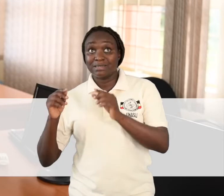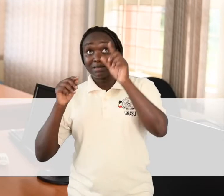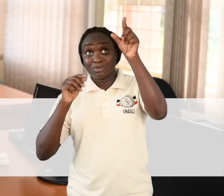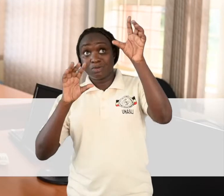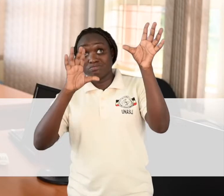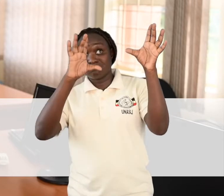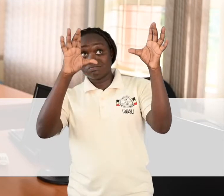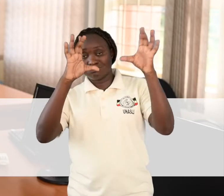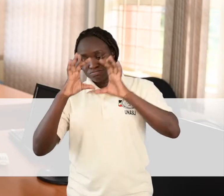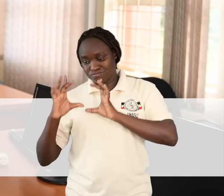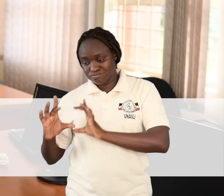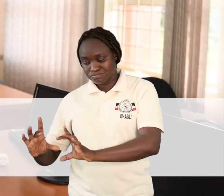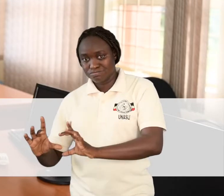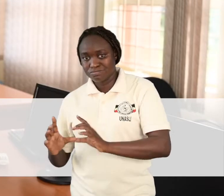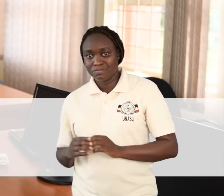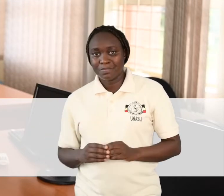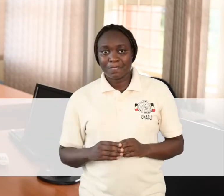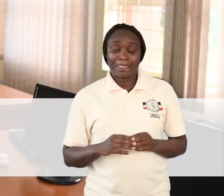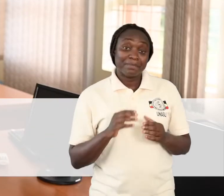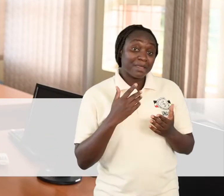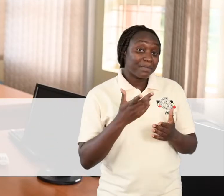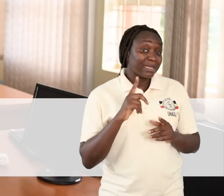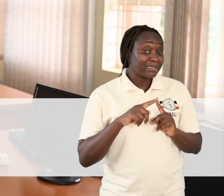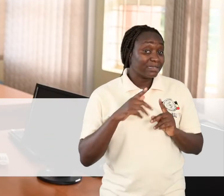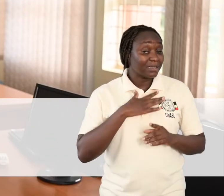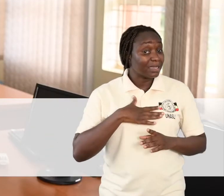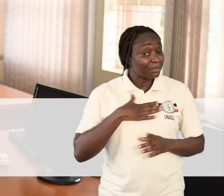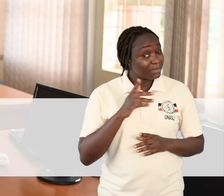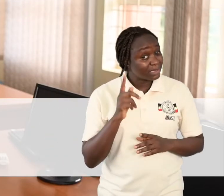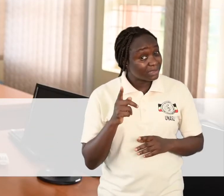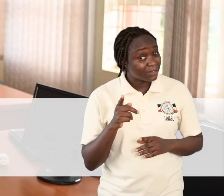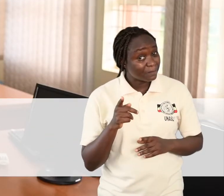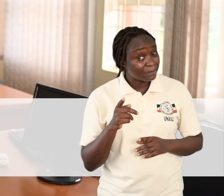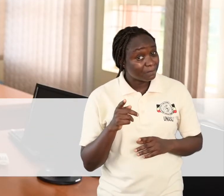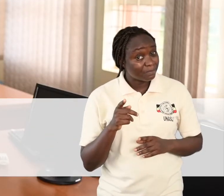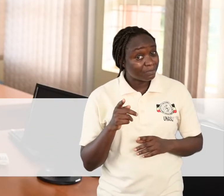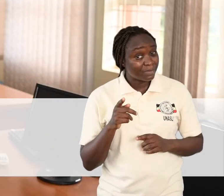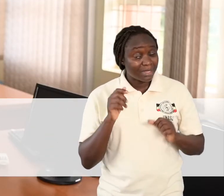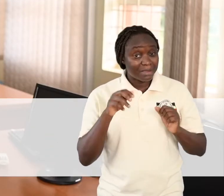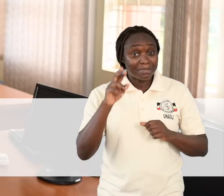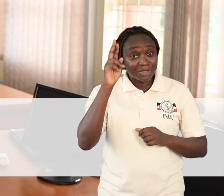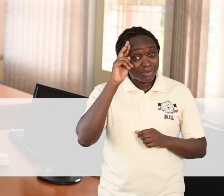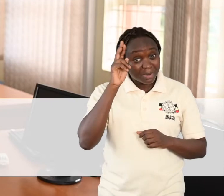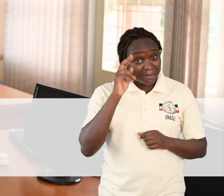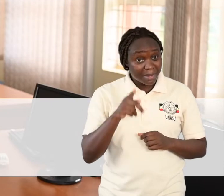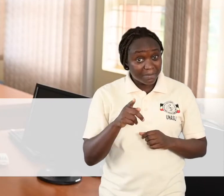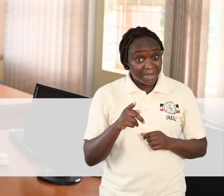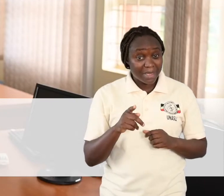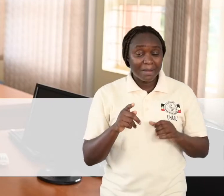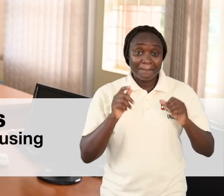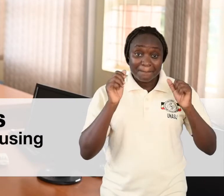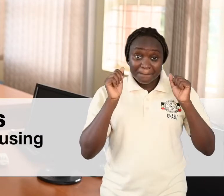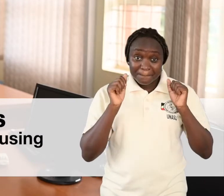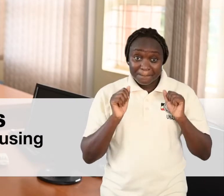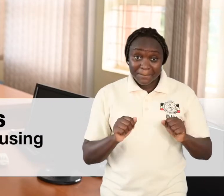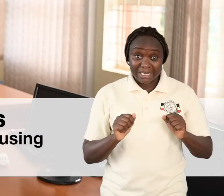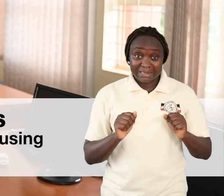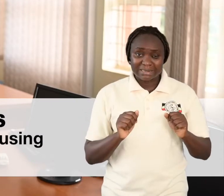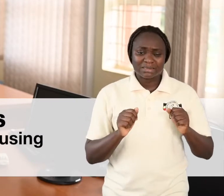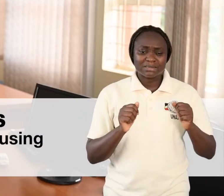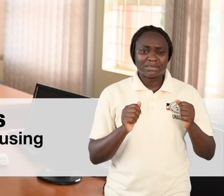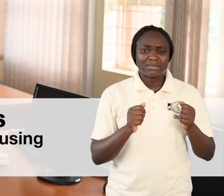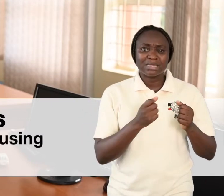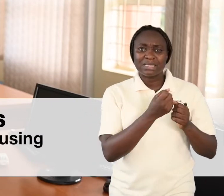2. But please note, do not forget to separate these elements using